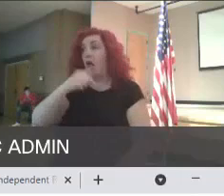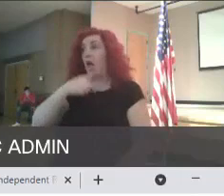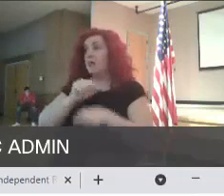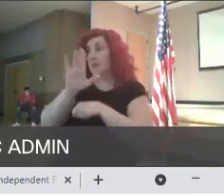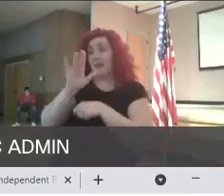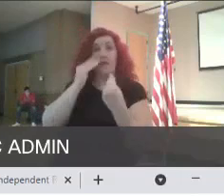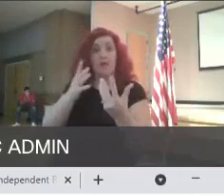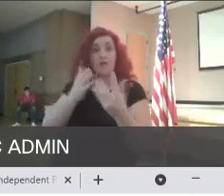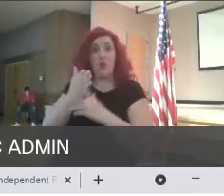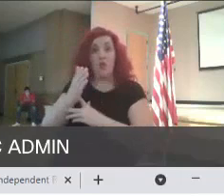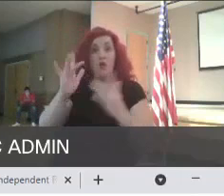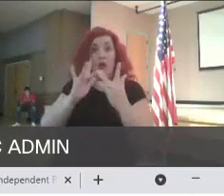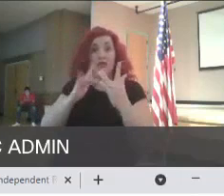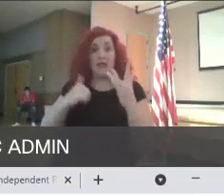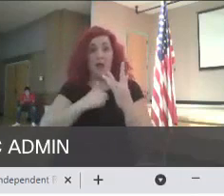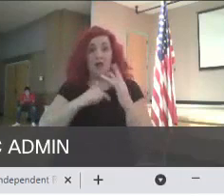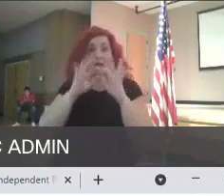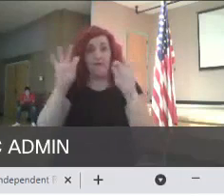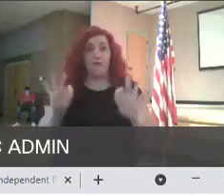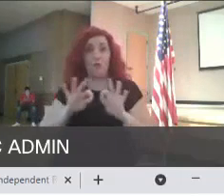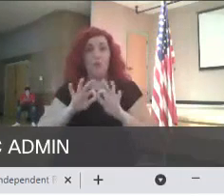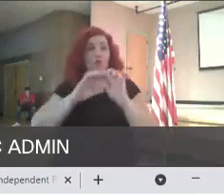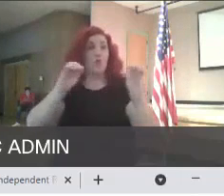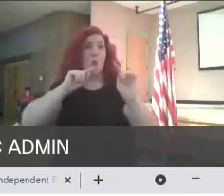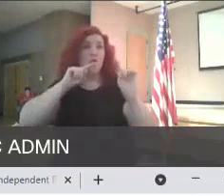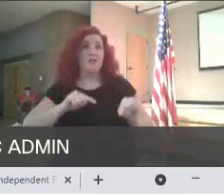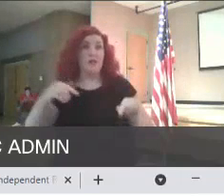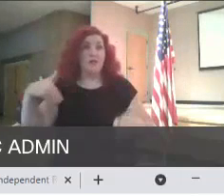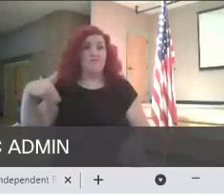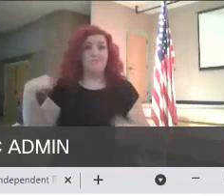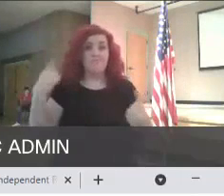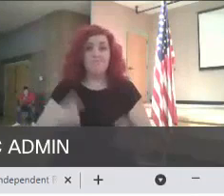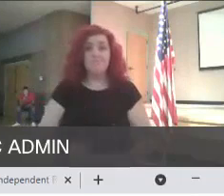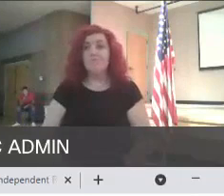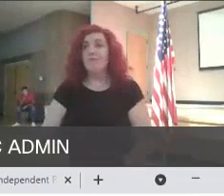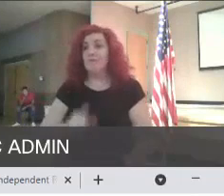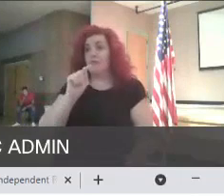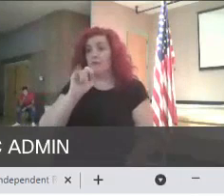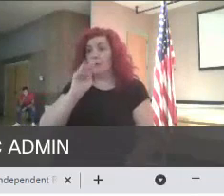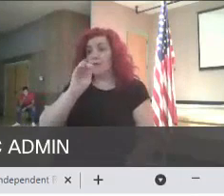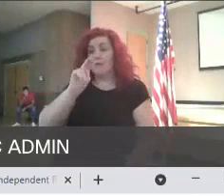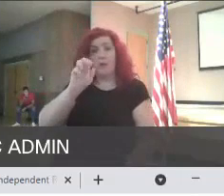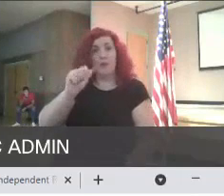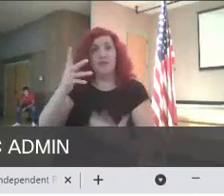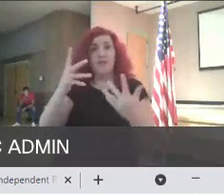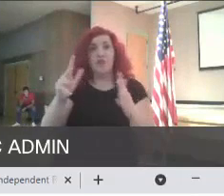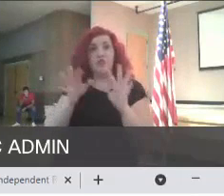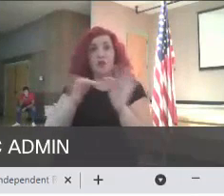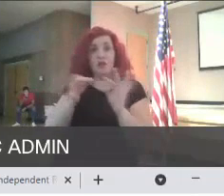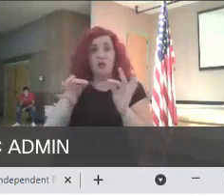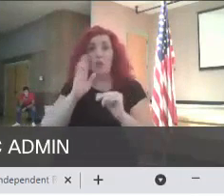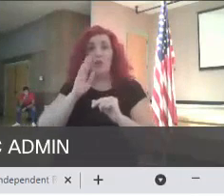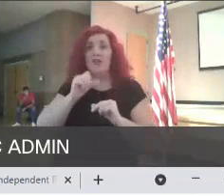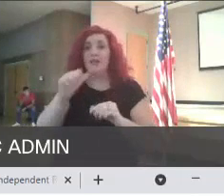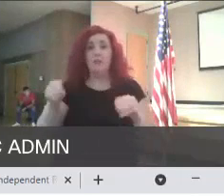that information through your Contact Us form, there's been no response to it yet. Given that Timmins has stated they will